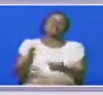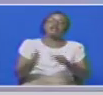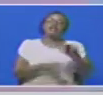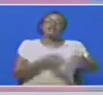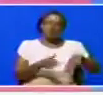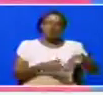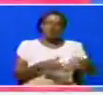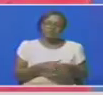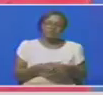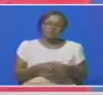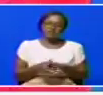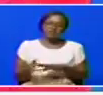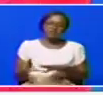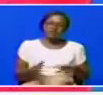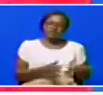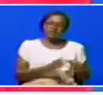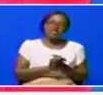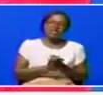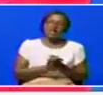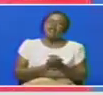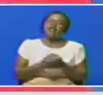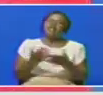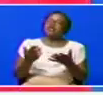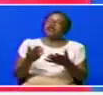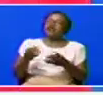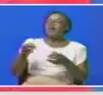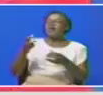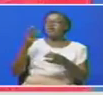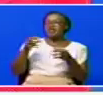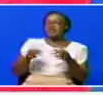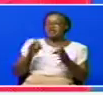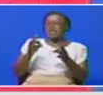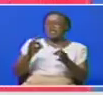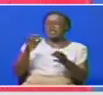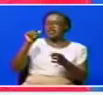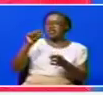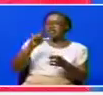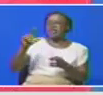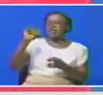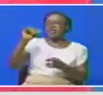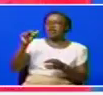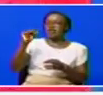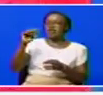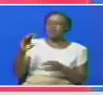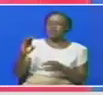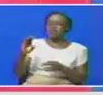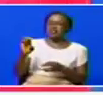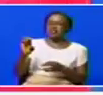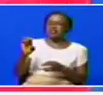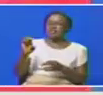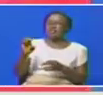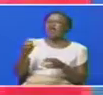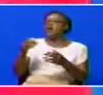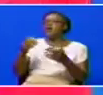ukumbi wa Bomas. Naye mgombea urais wa chama cha Third Way Alliance, Daktari Ekuru Aukot, pia ameelezea shaka na matokeo